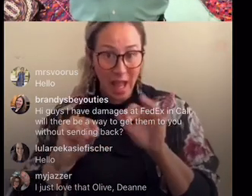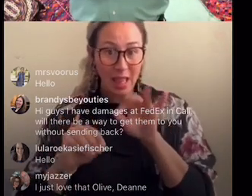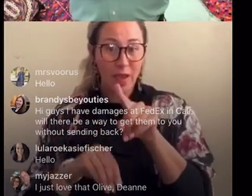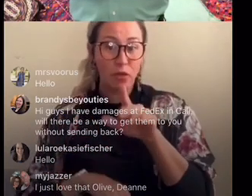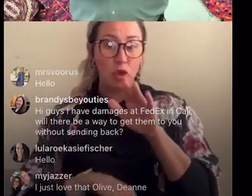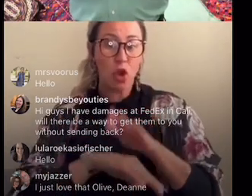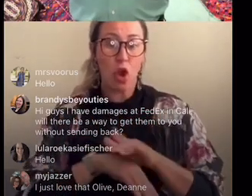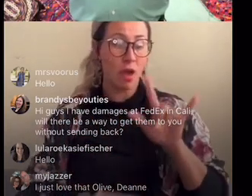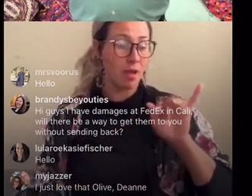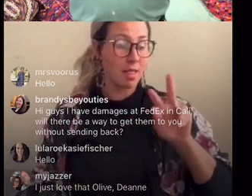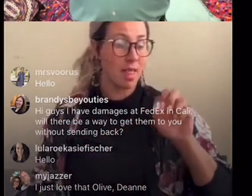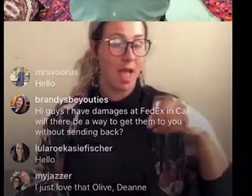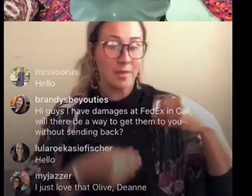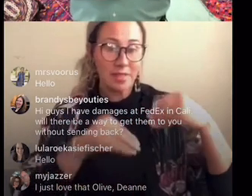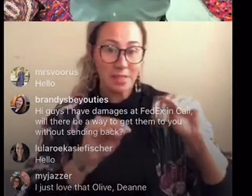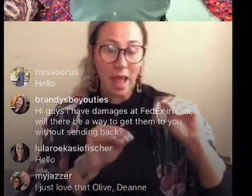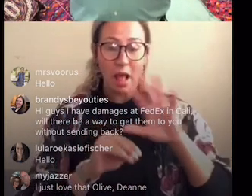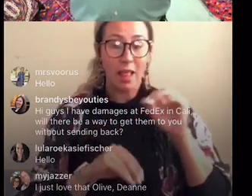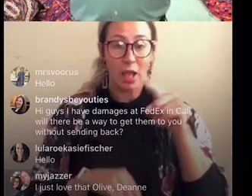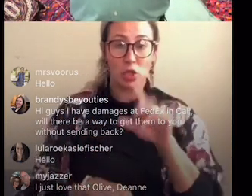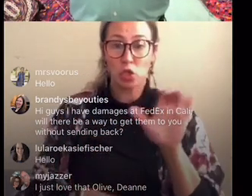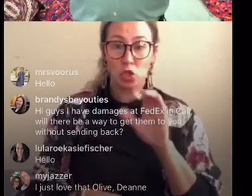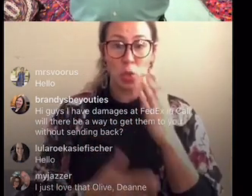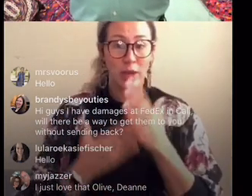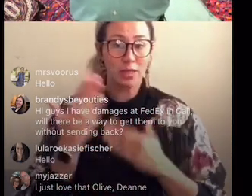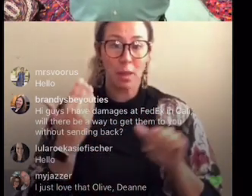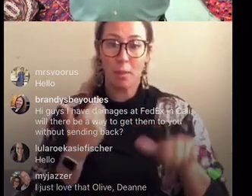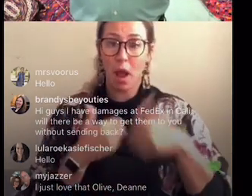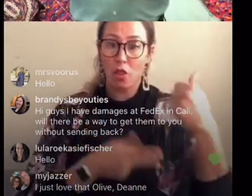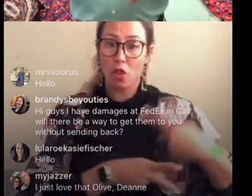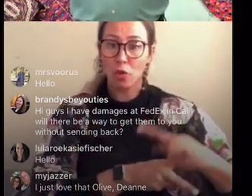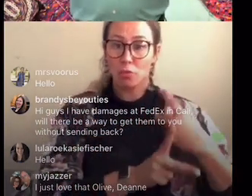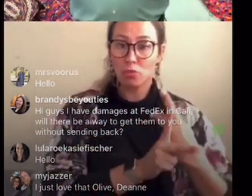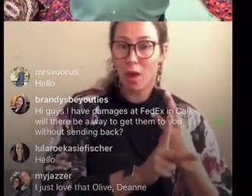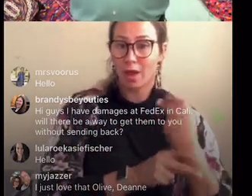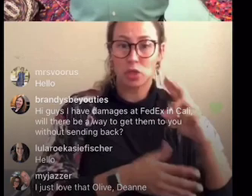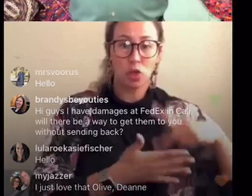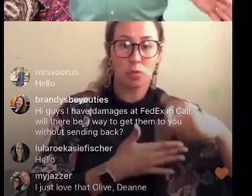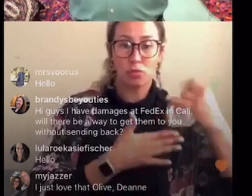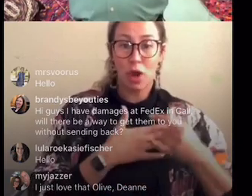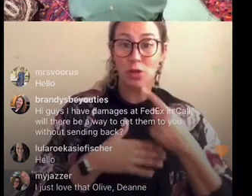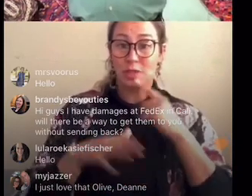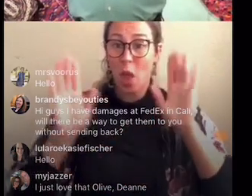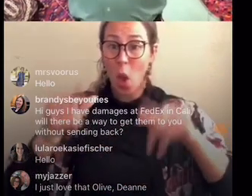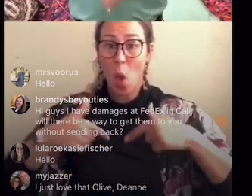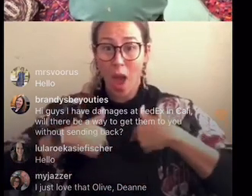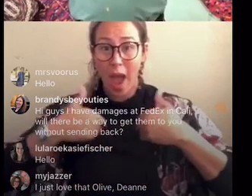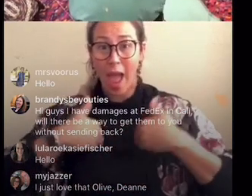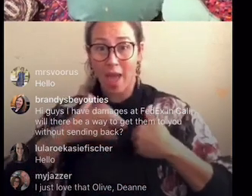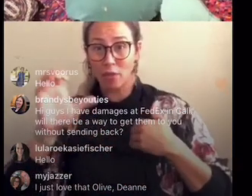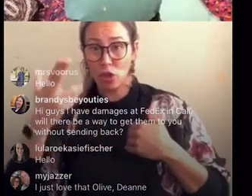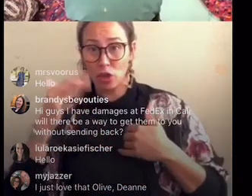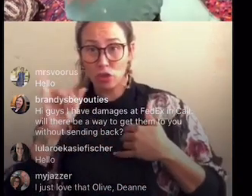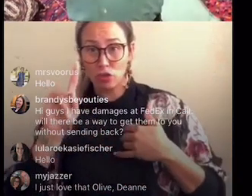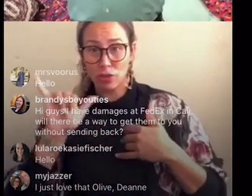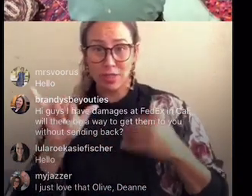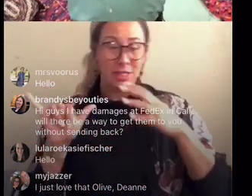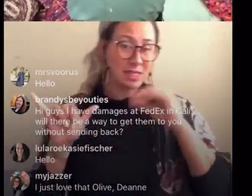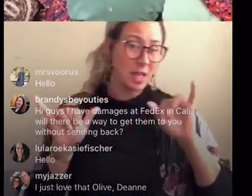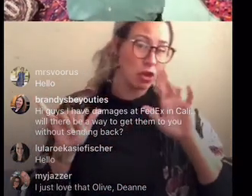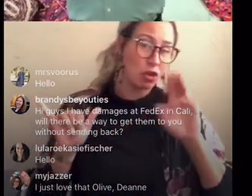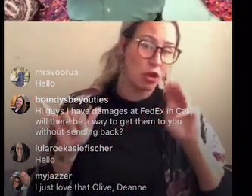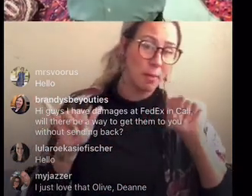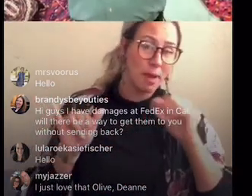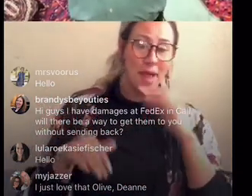live sale and you're doing some other product or project, and you say, look, I've got Christie's and I've got Irma's and I've